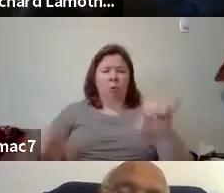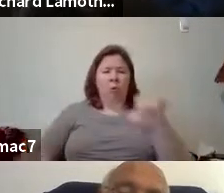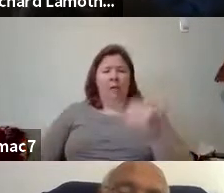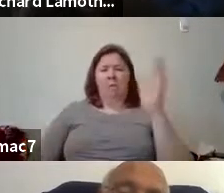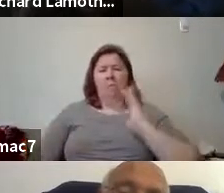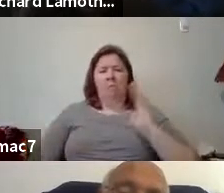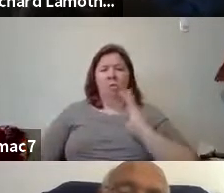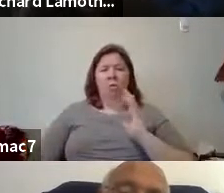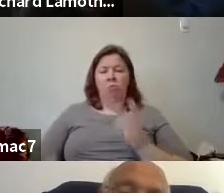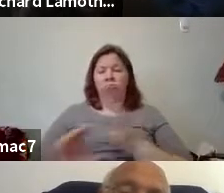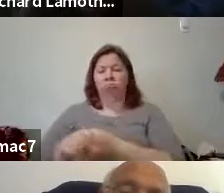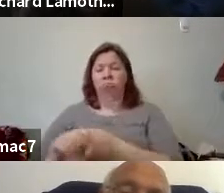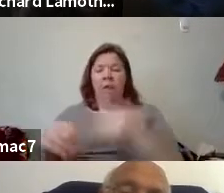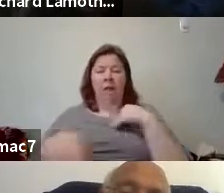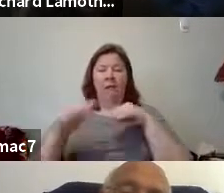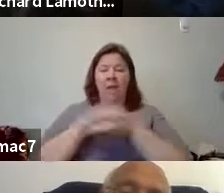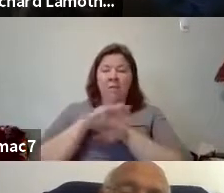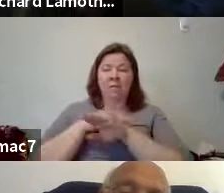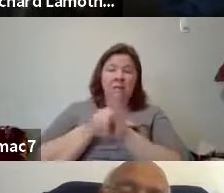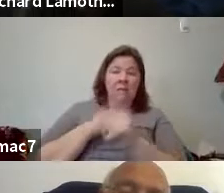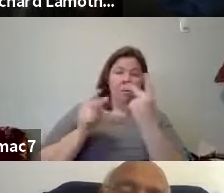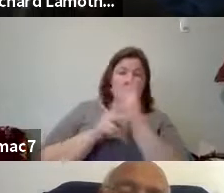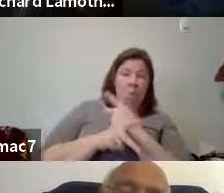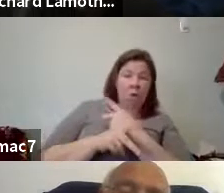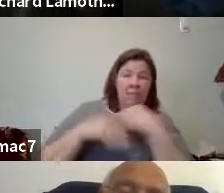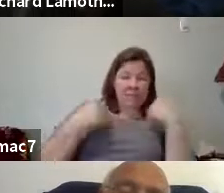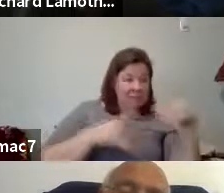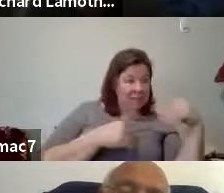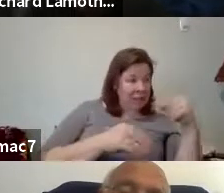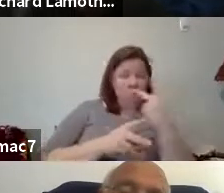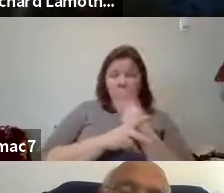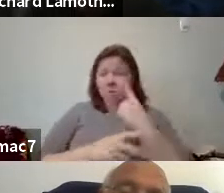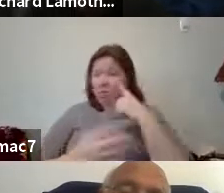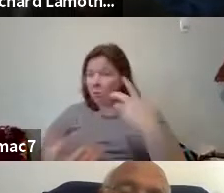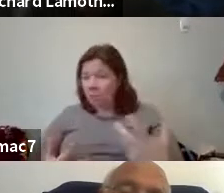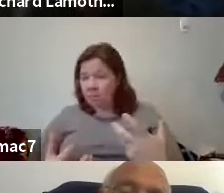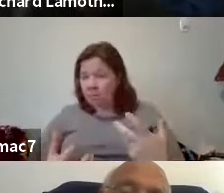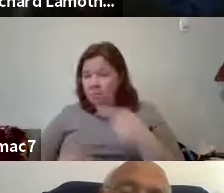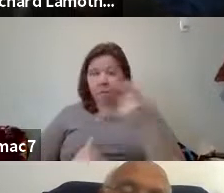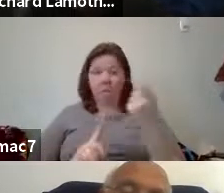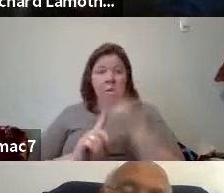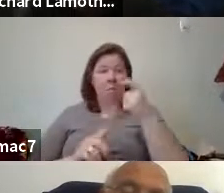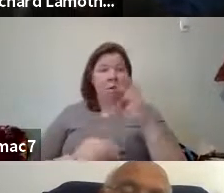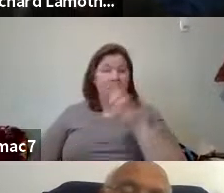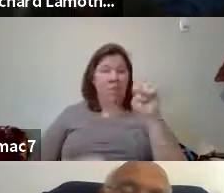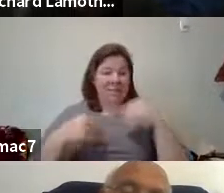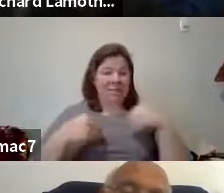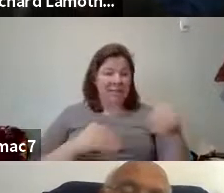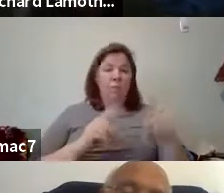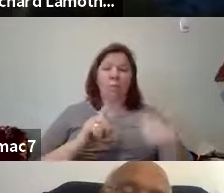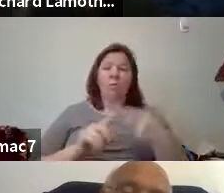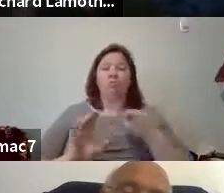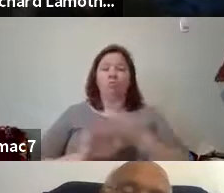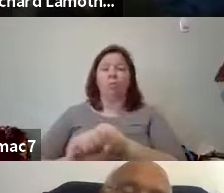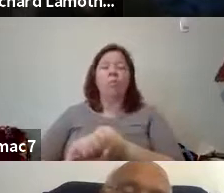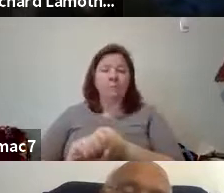join, to get access to those products, to be able to sell those products. You're going to be an automatic reseller when you join. You're going to be